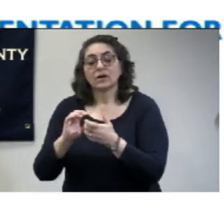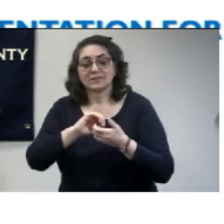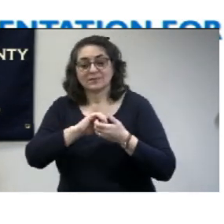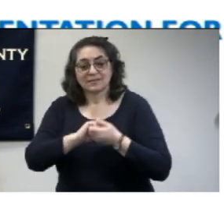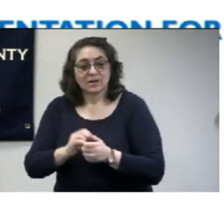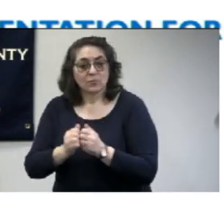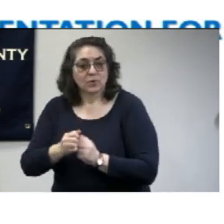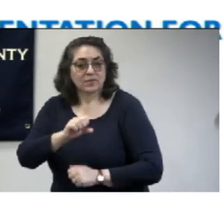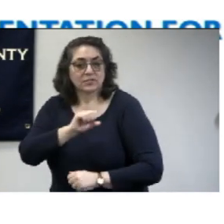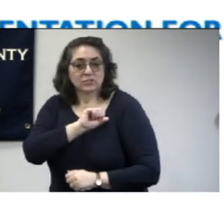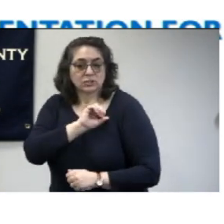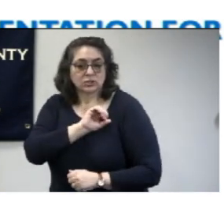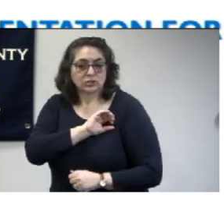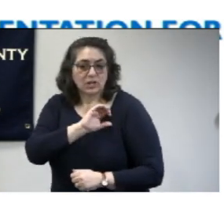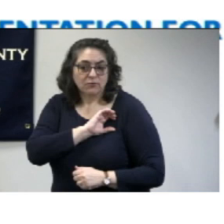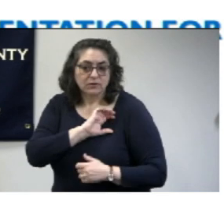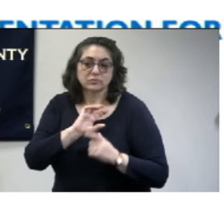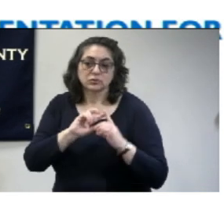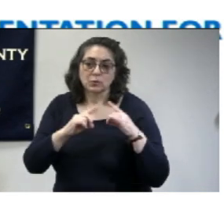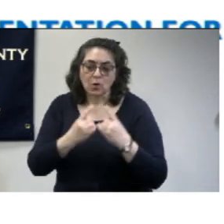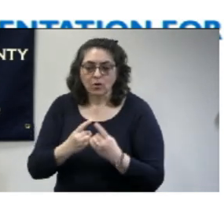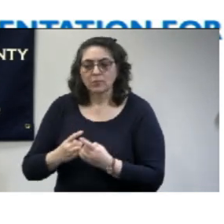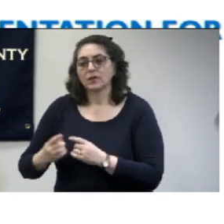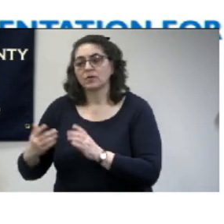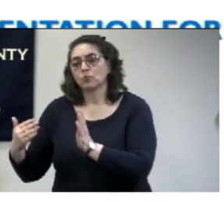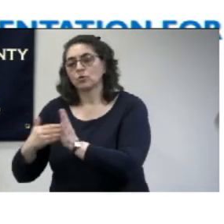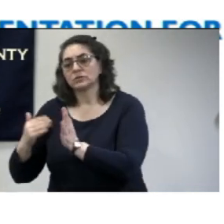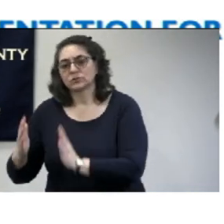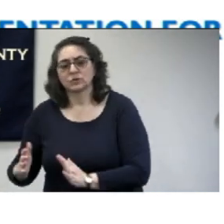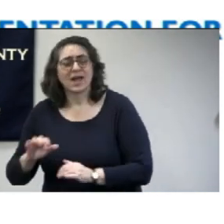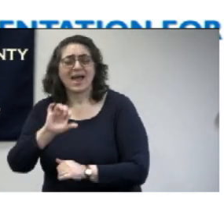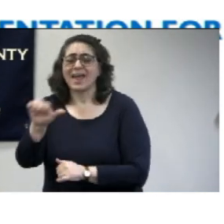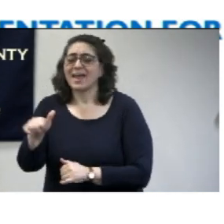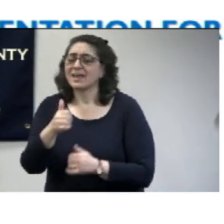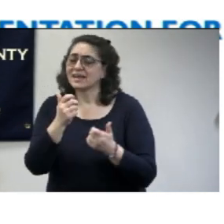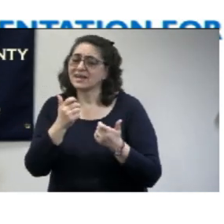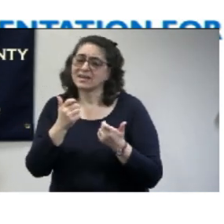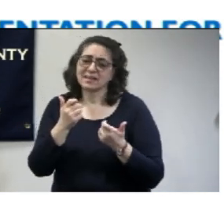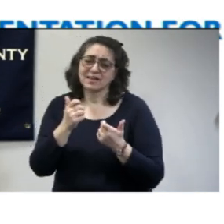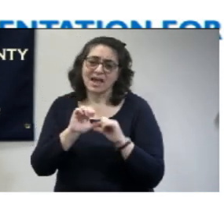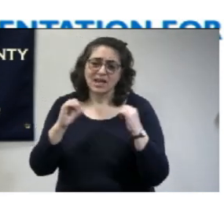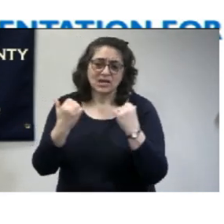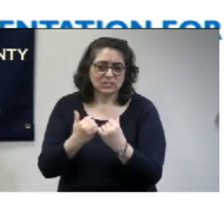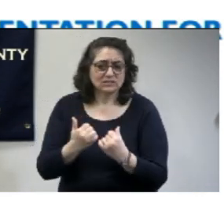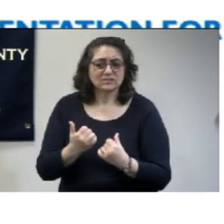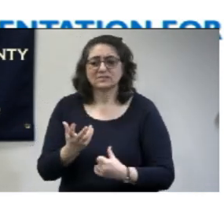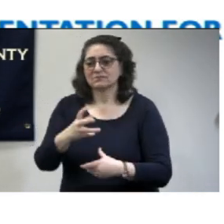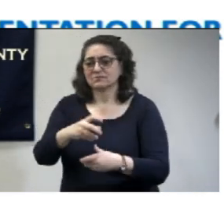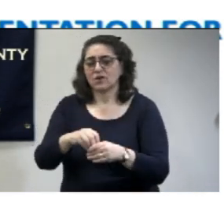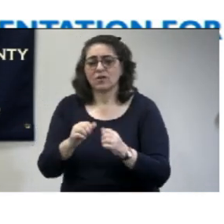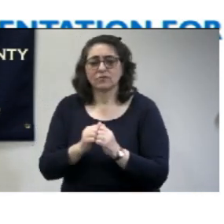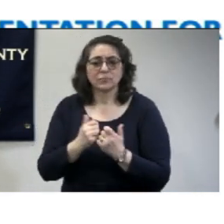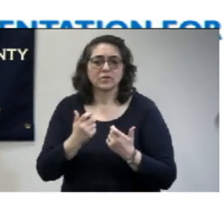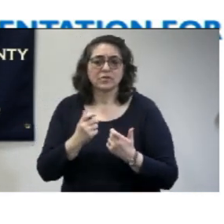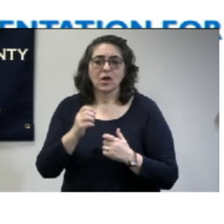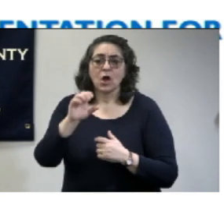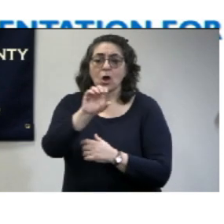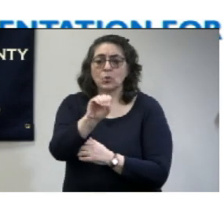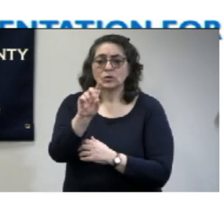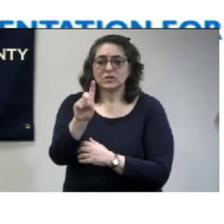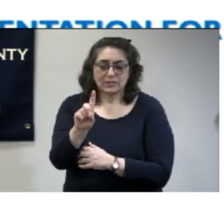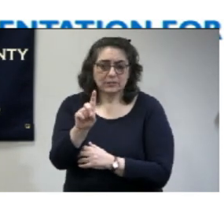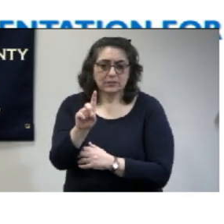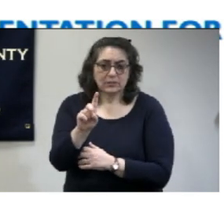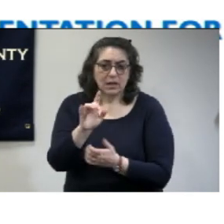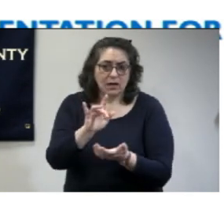prosecutor's office, and just any agency that deals with overdose and opioids, they meet on a